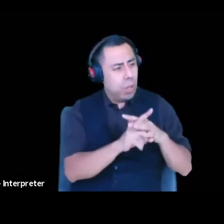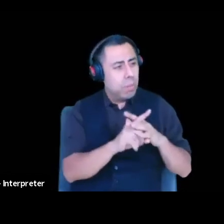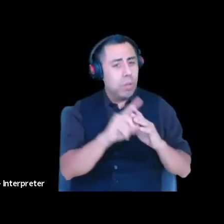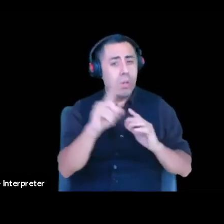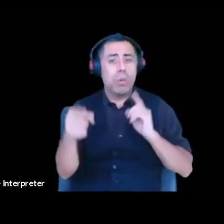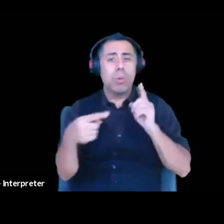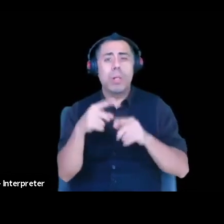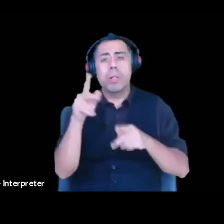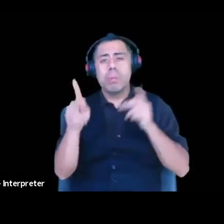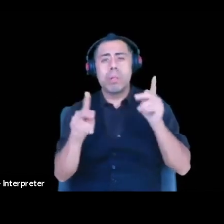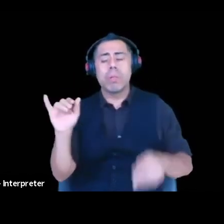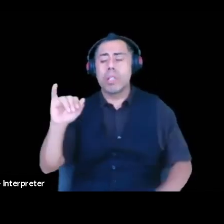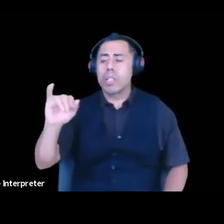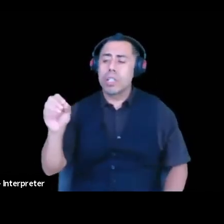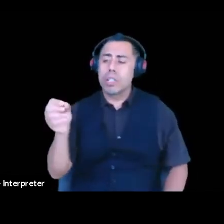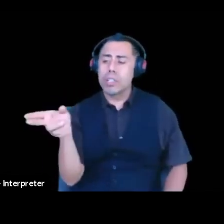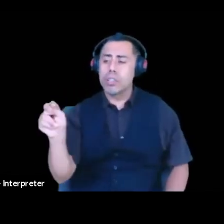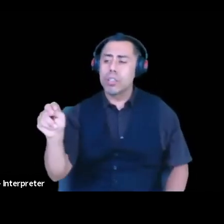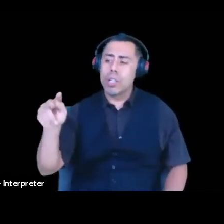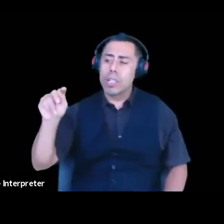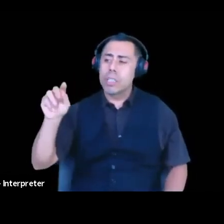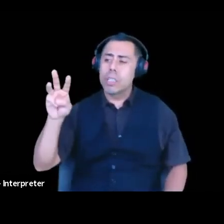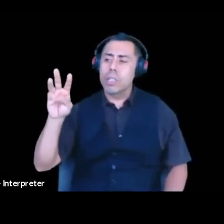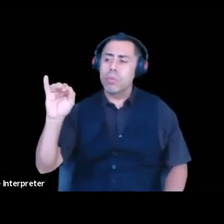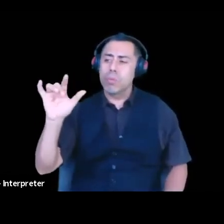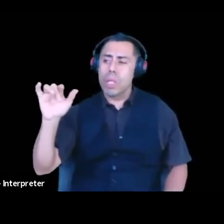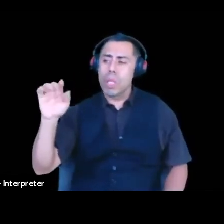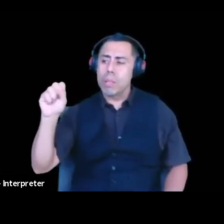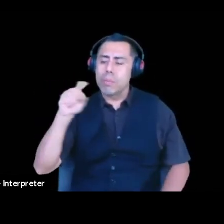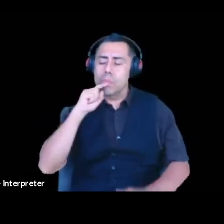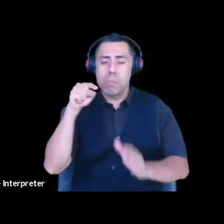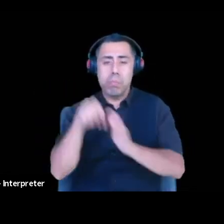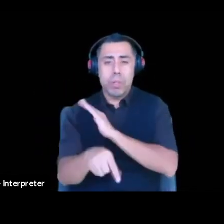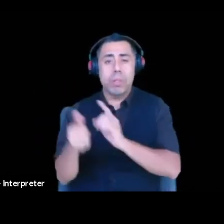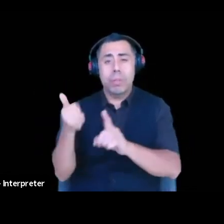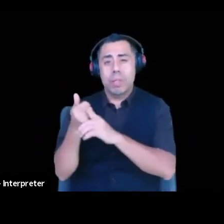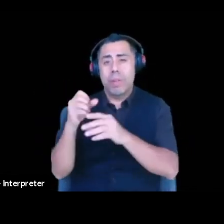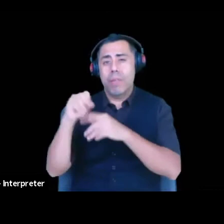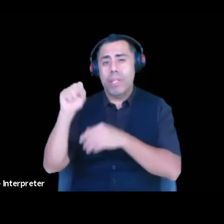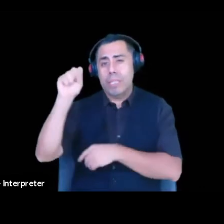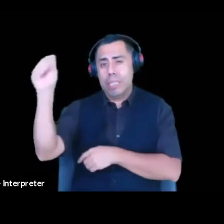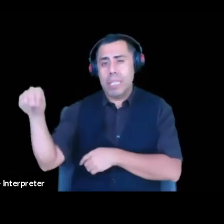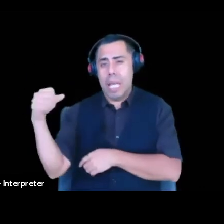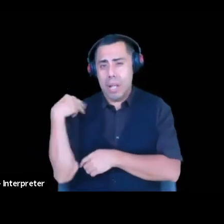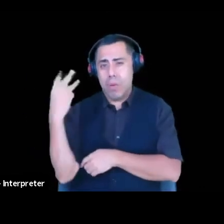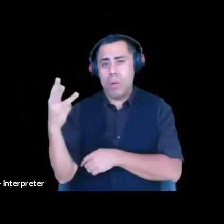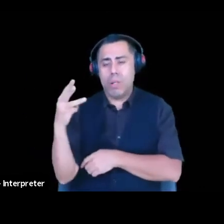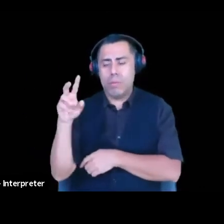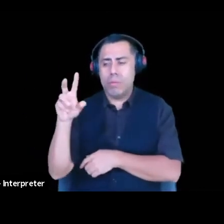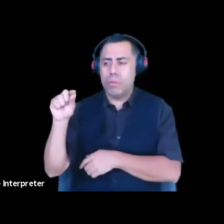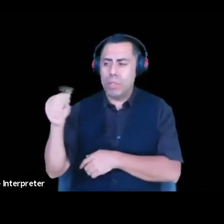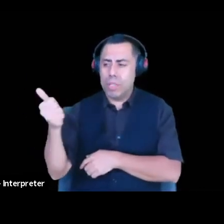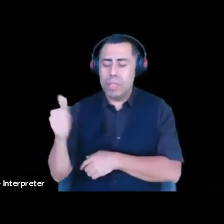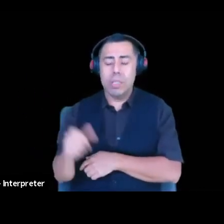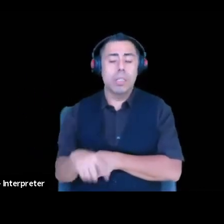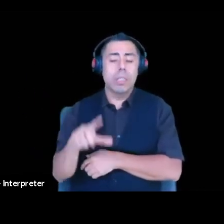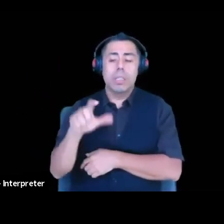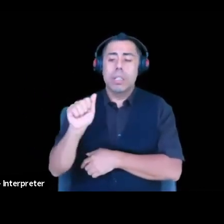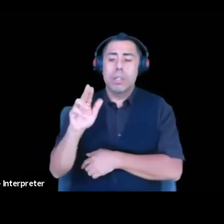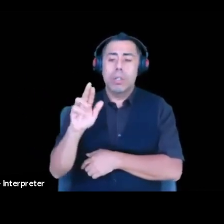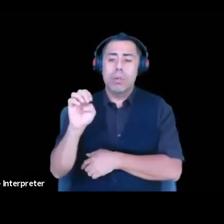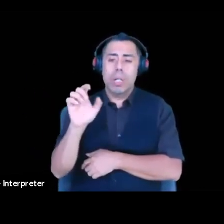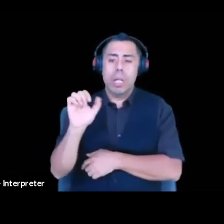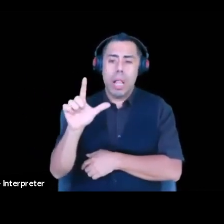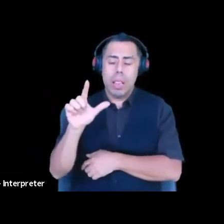by police. He was murdered by Seattle PD in 2010. L'Oreal Sinigini in Winslow